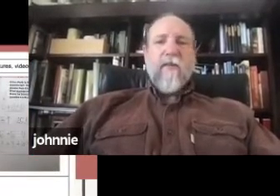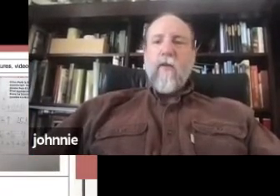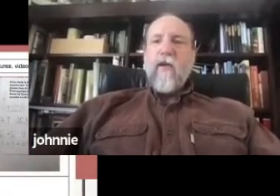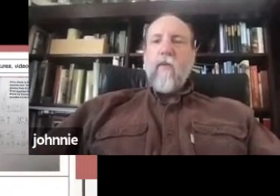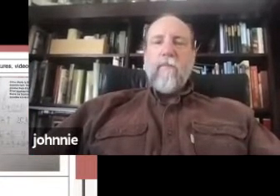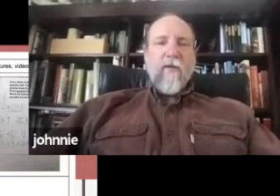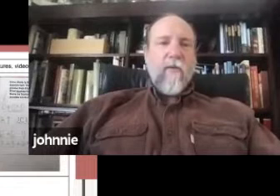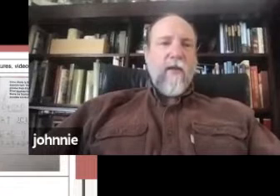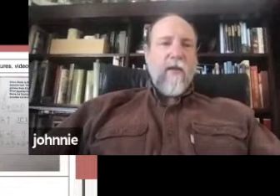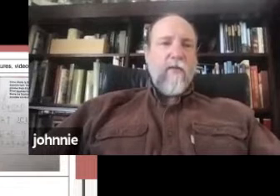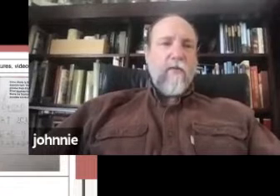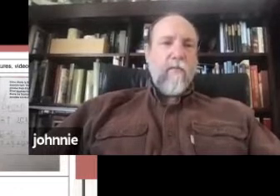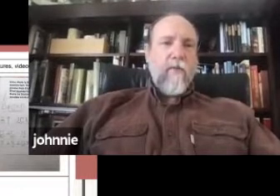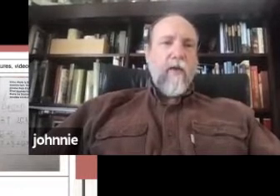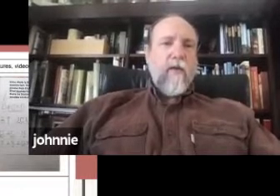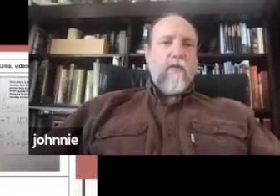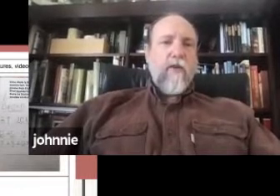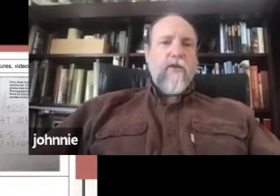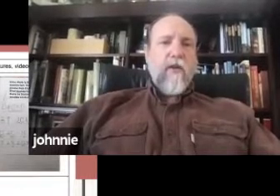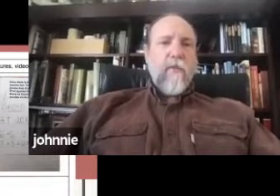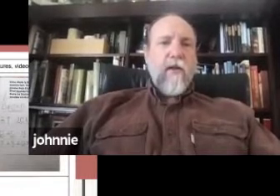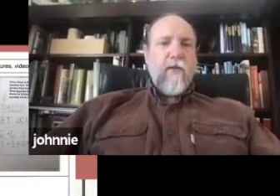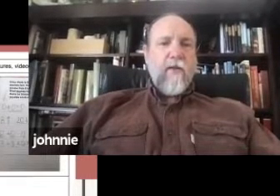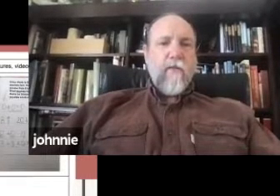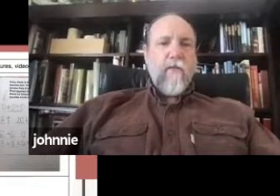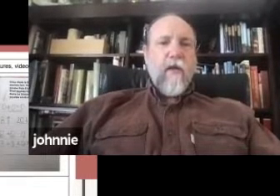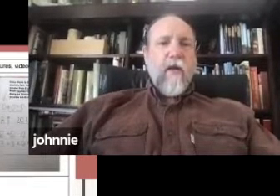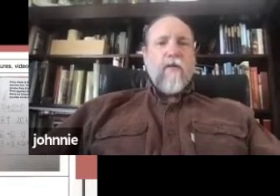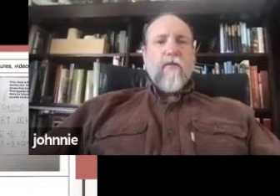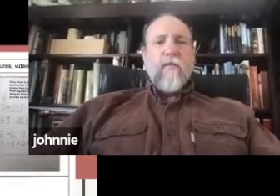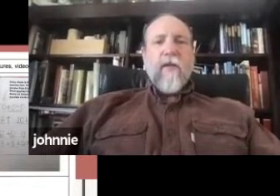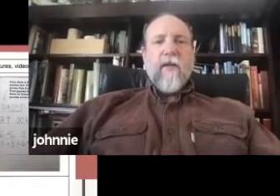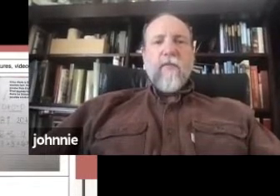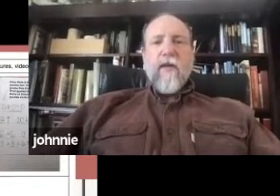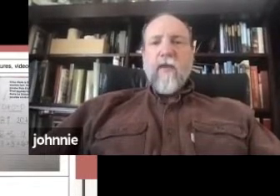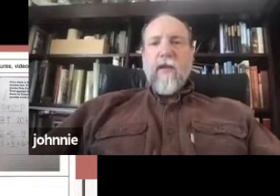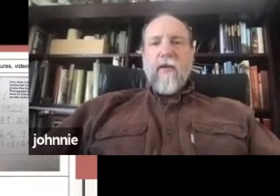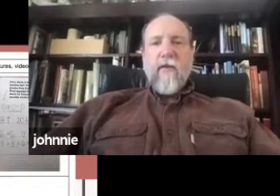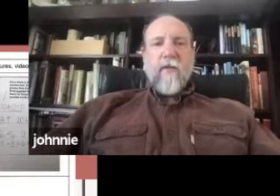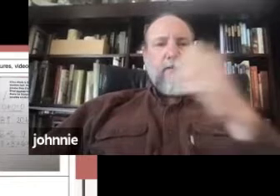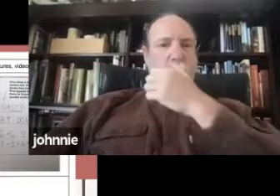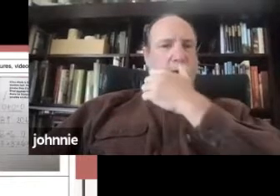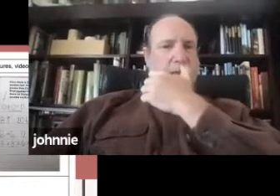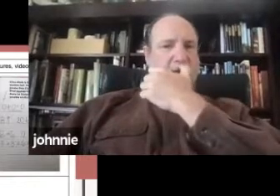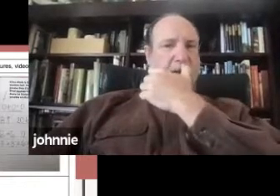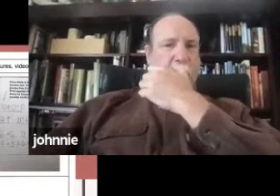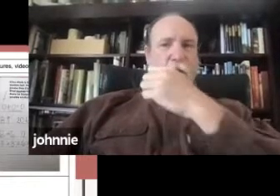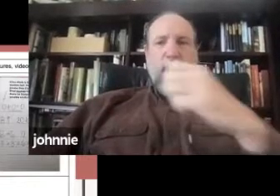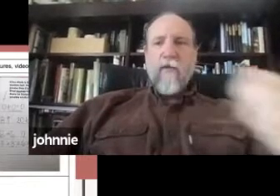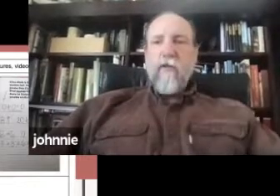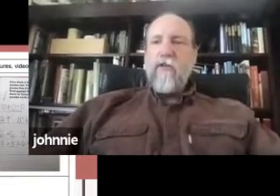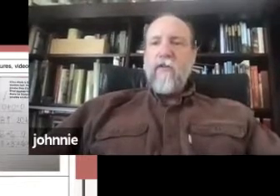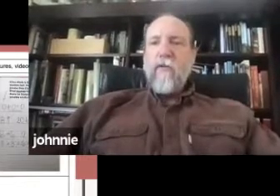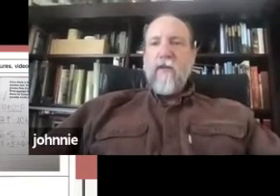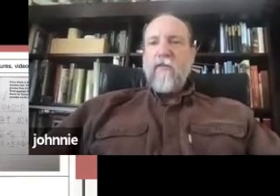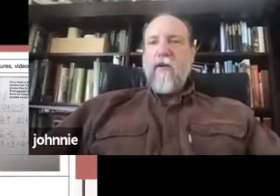this is how we go about our meetings. The structure of our meetings, the student begins by giving context, setting out part one